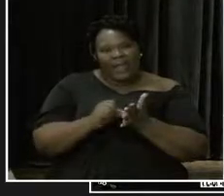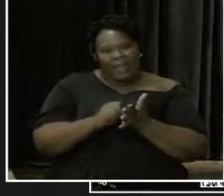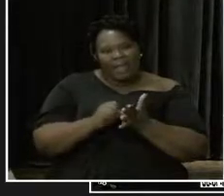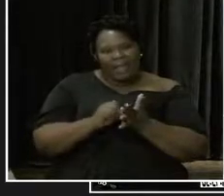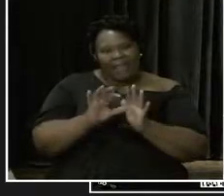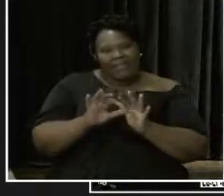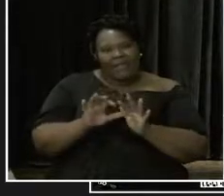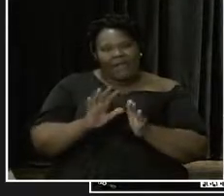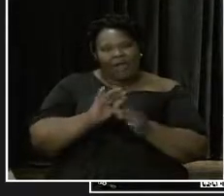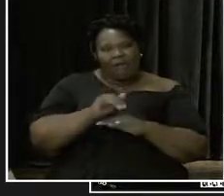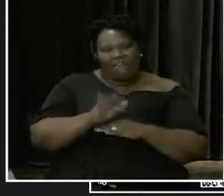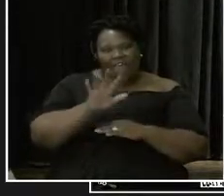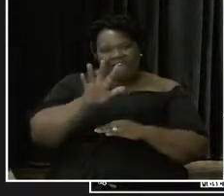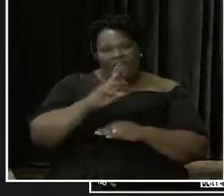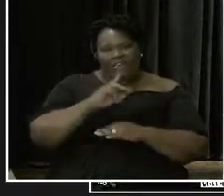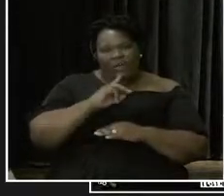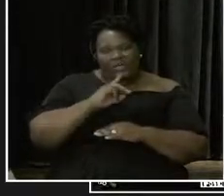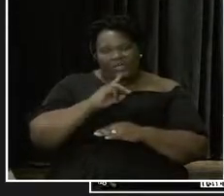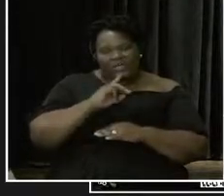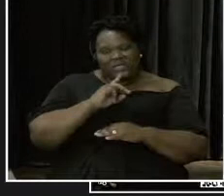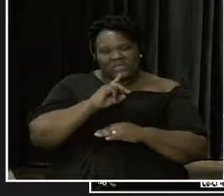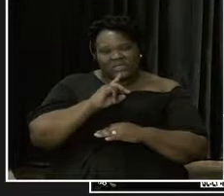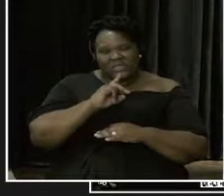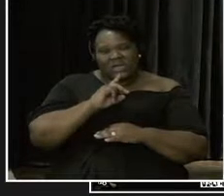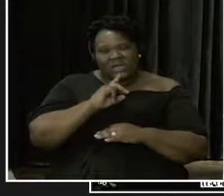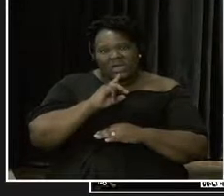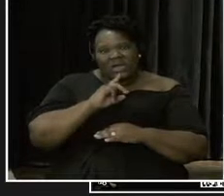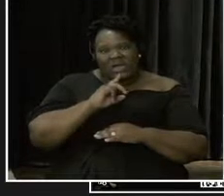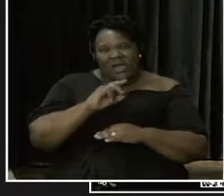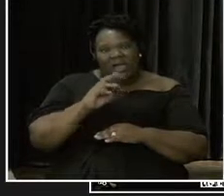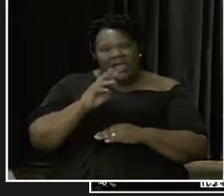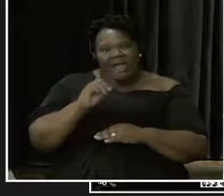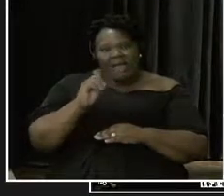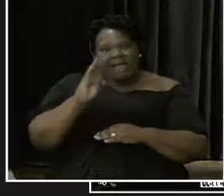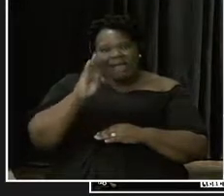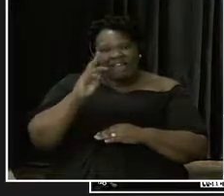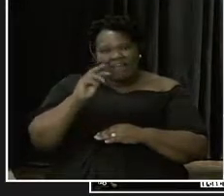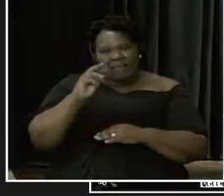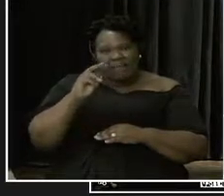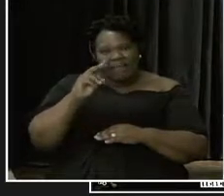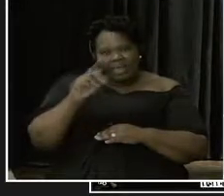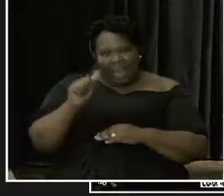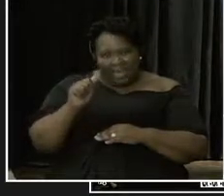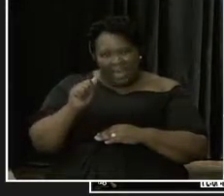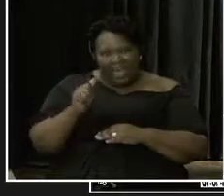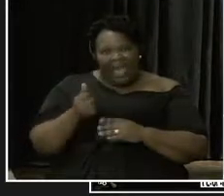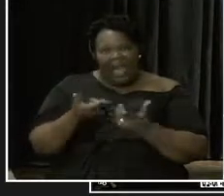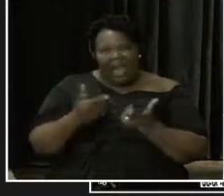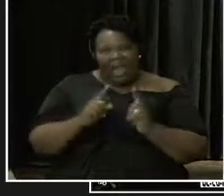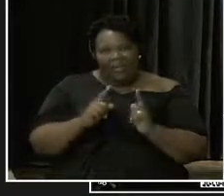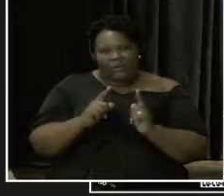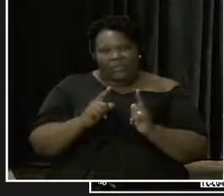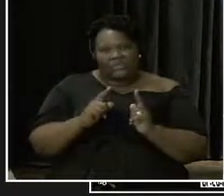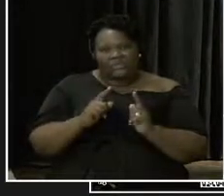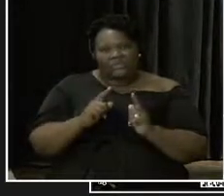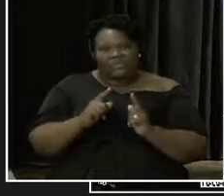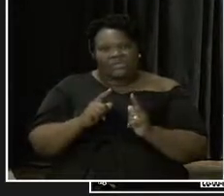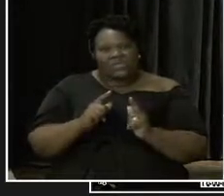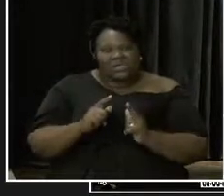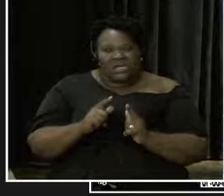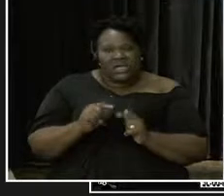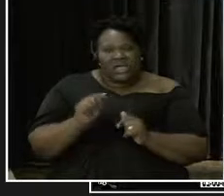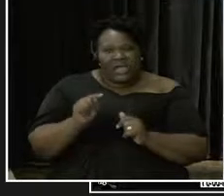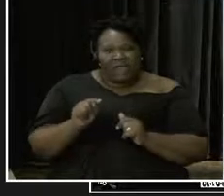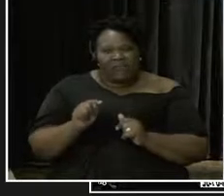at a flat rate of 3 across the board. Now, where in the MFMA is this allowed? This is tantamount to dishonesty